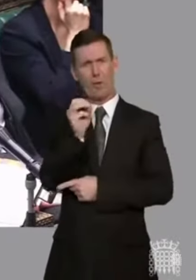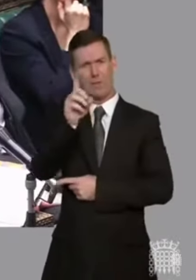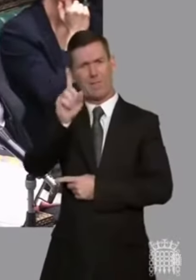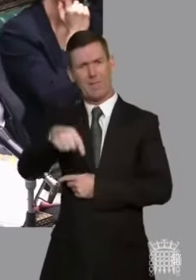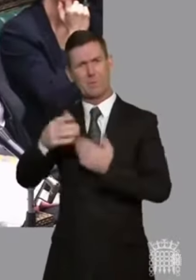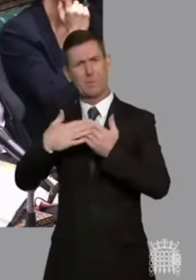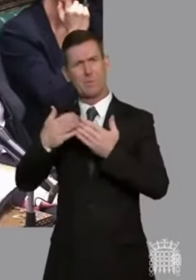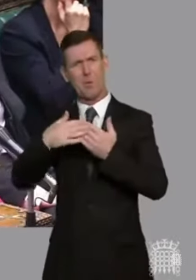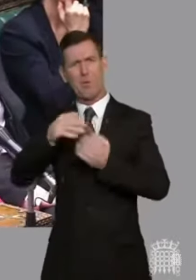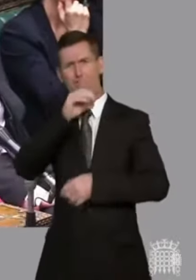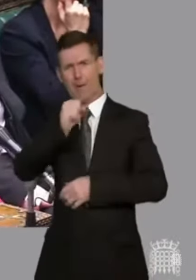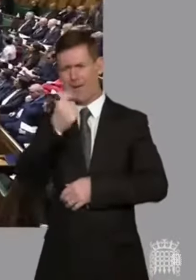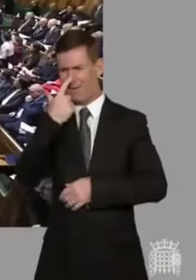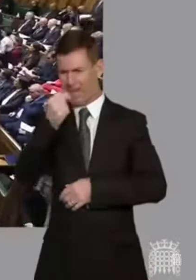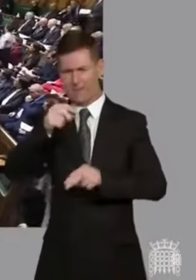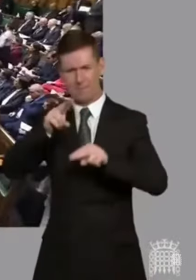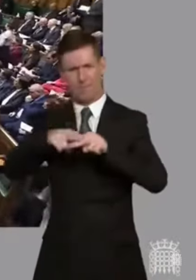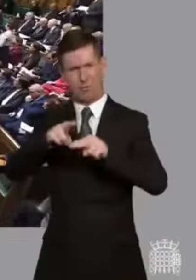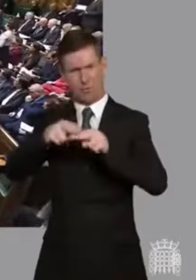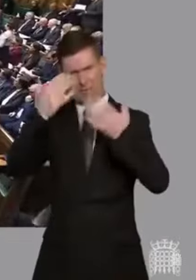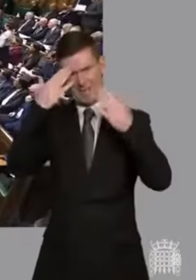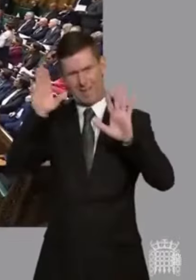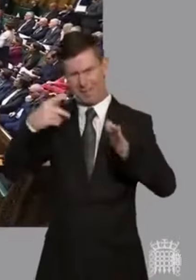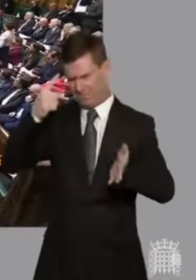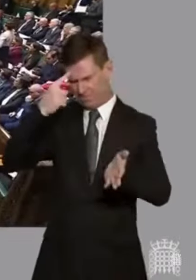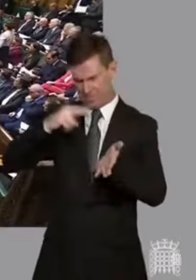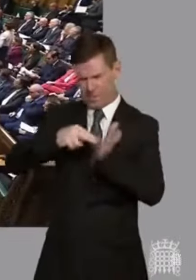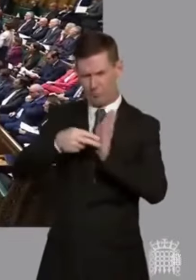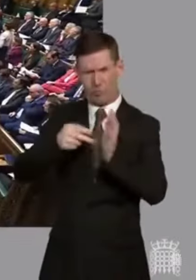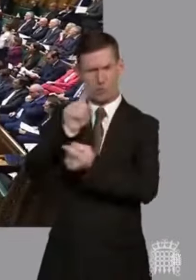the relevant minister. Thank